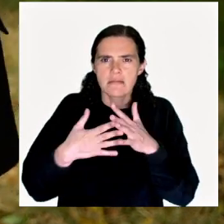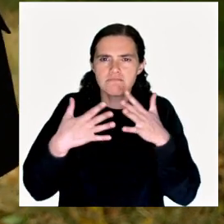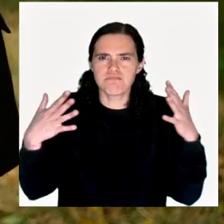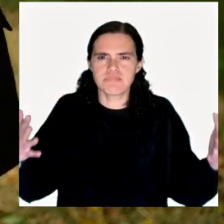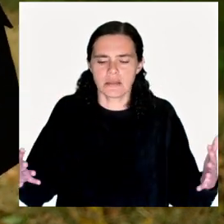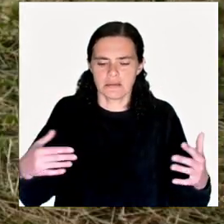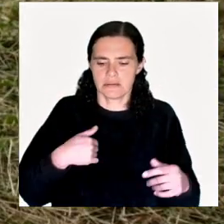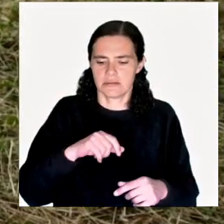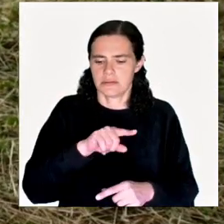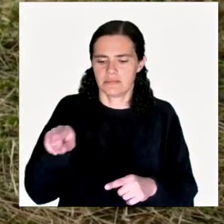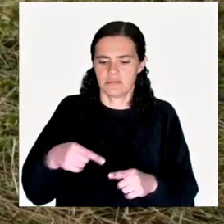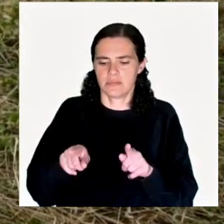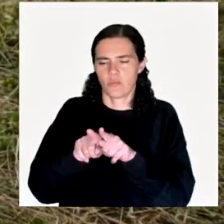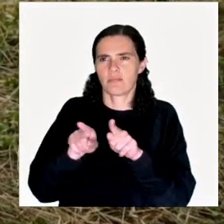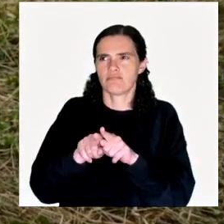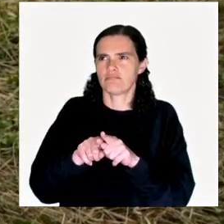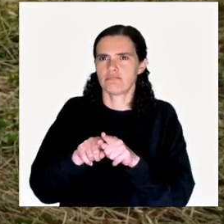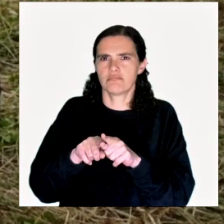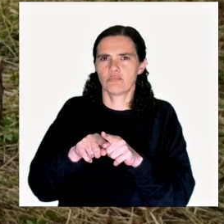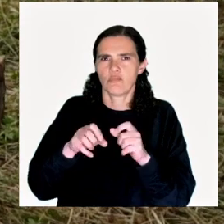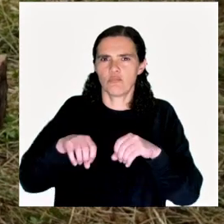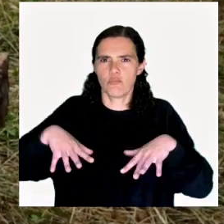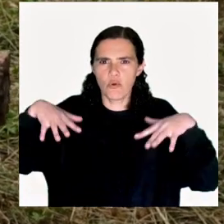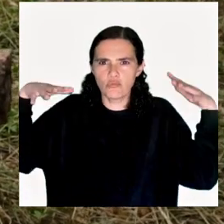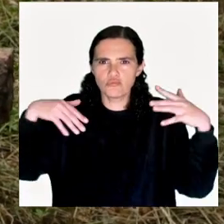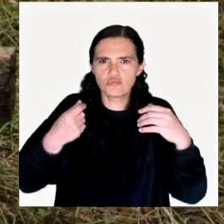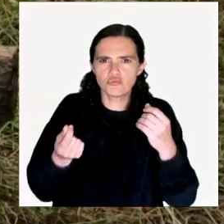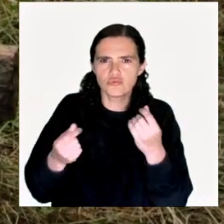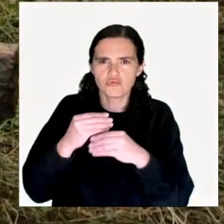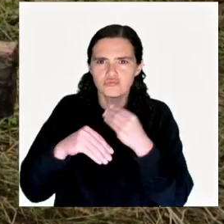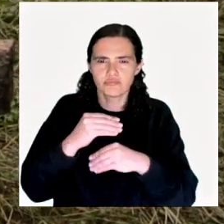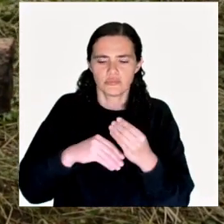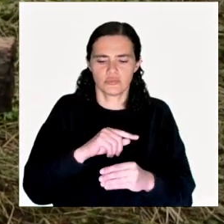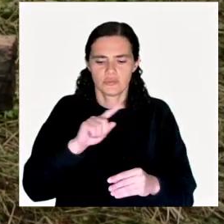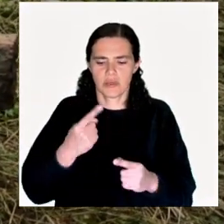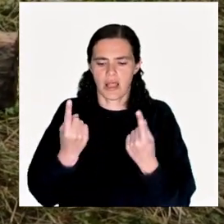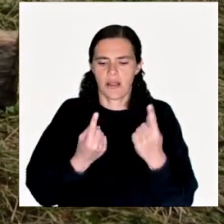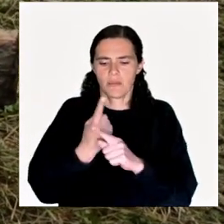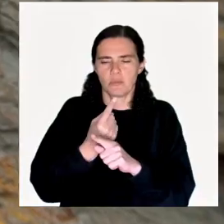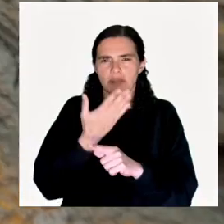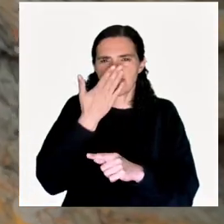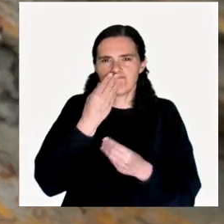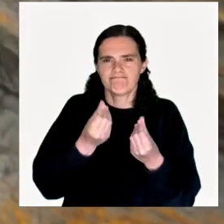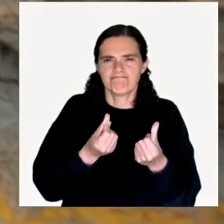monstrosity of the root. They became this kind of hybrid monsters because they're members. There is something about